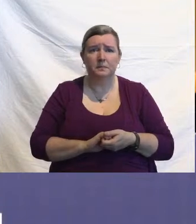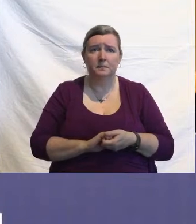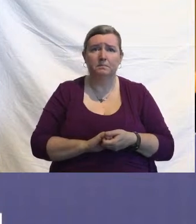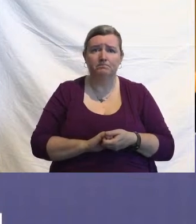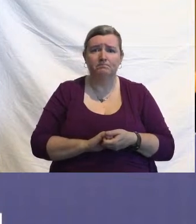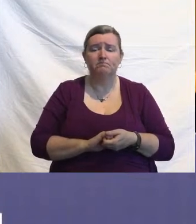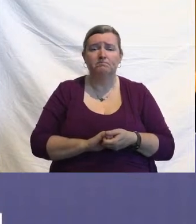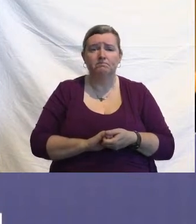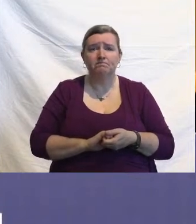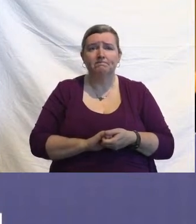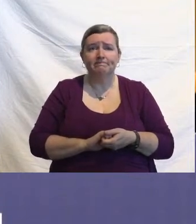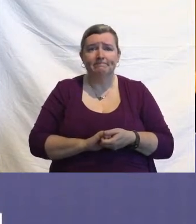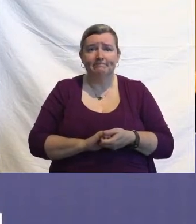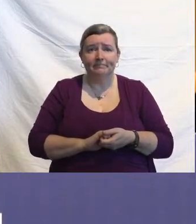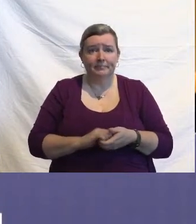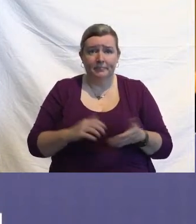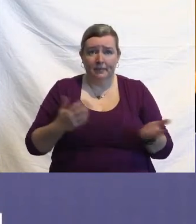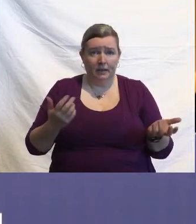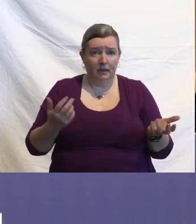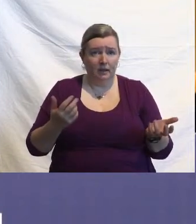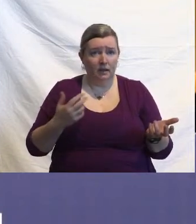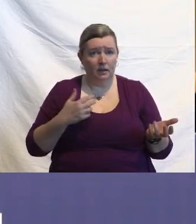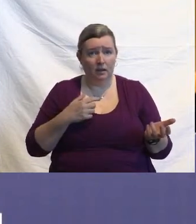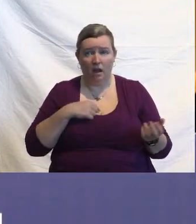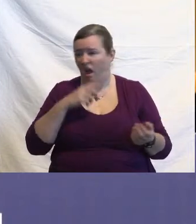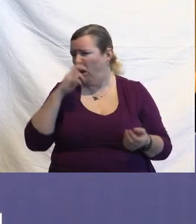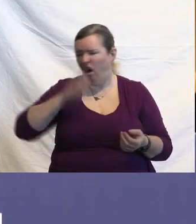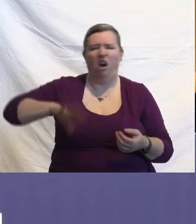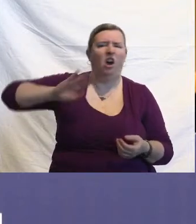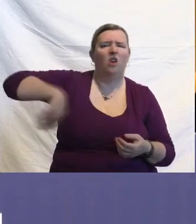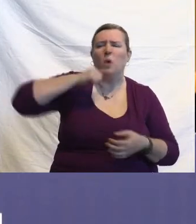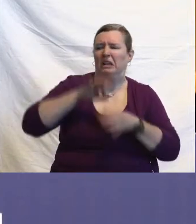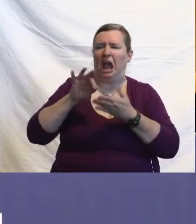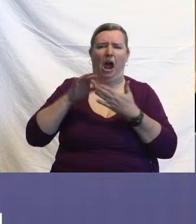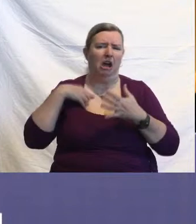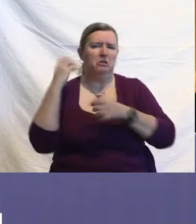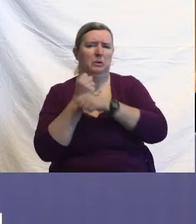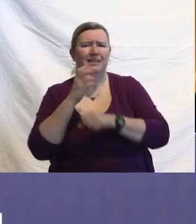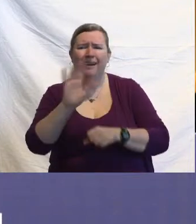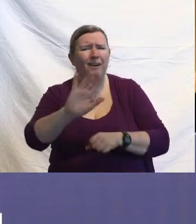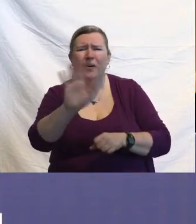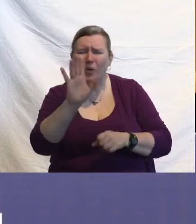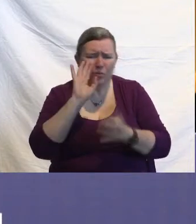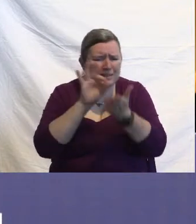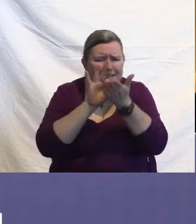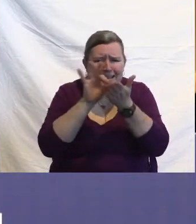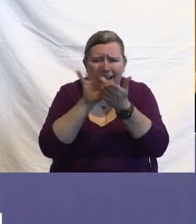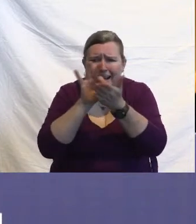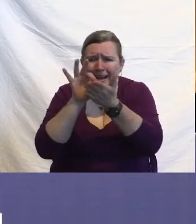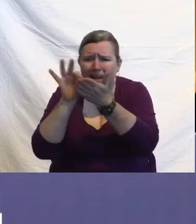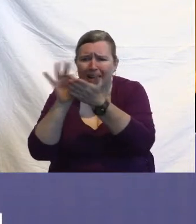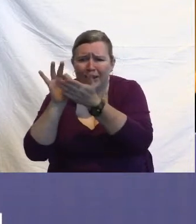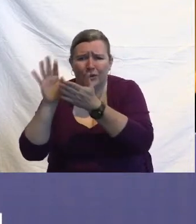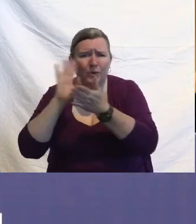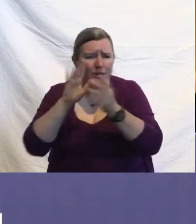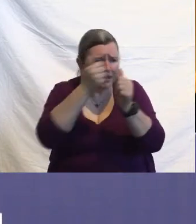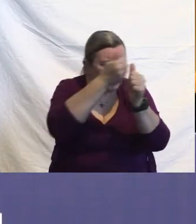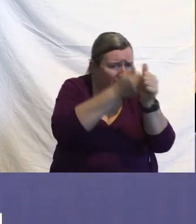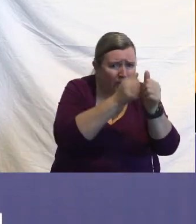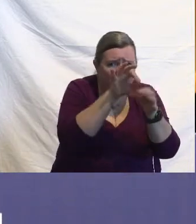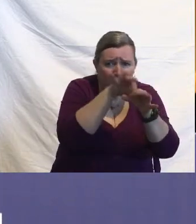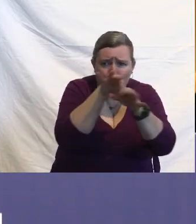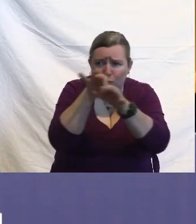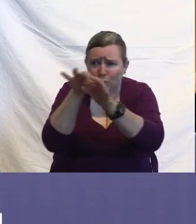it's not a question of whether or not the votes are going to get counted. They're going to get counted. That's never been in question. And I think the election, again, we